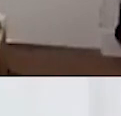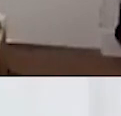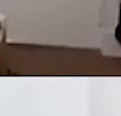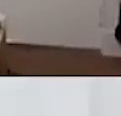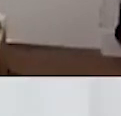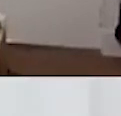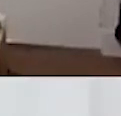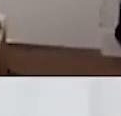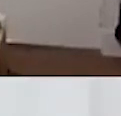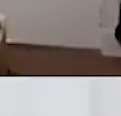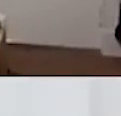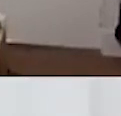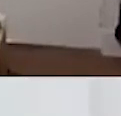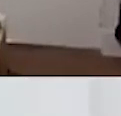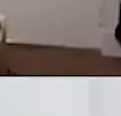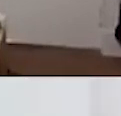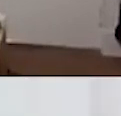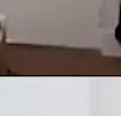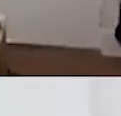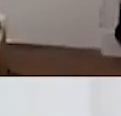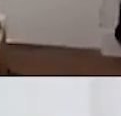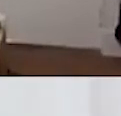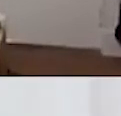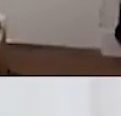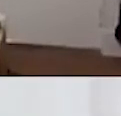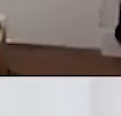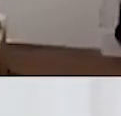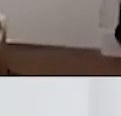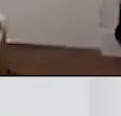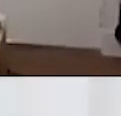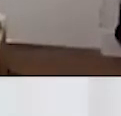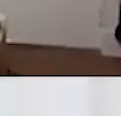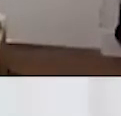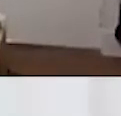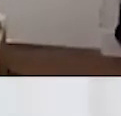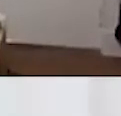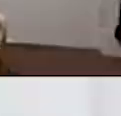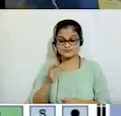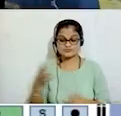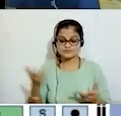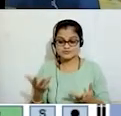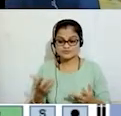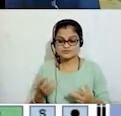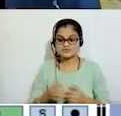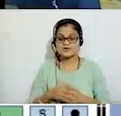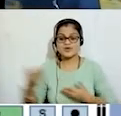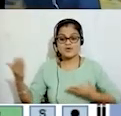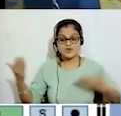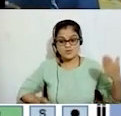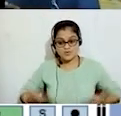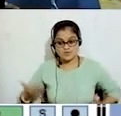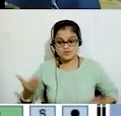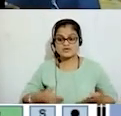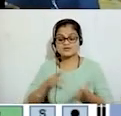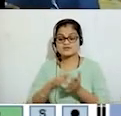So actually, so the another idea that I had picked up was the idea of because Kolkata is also the place for